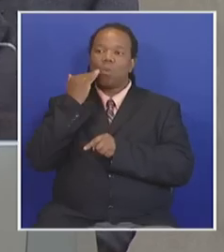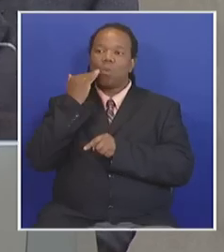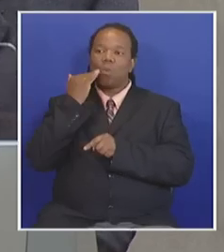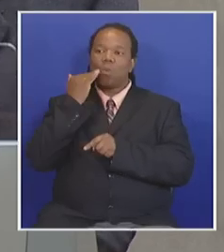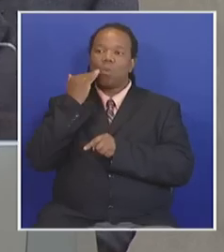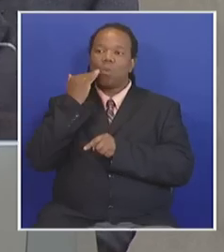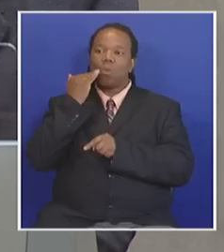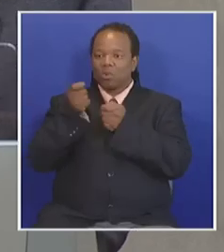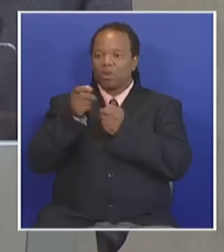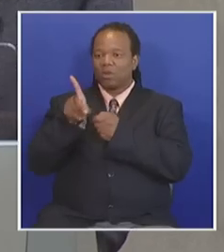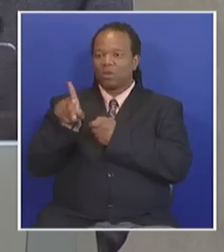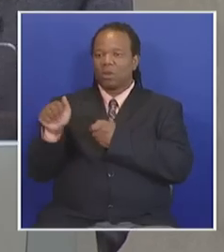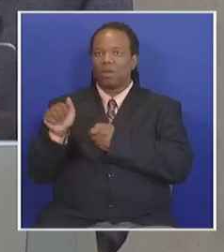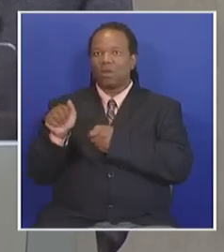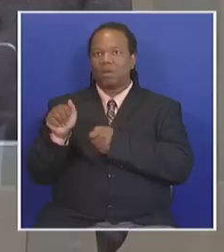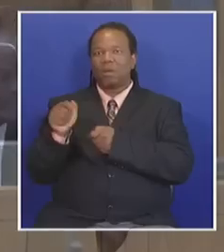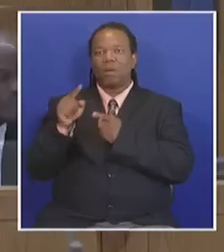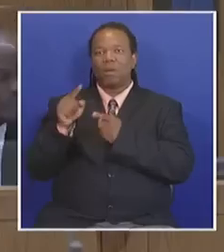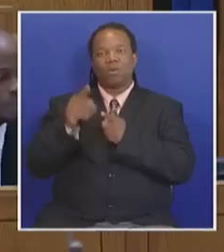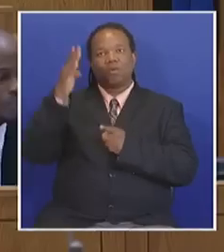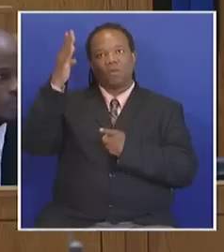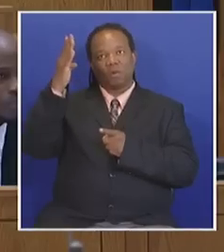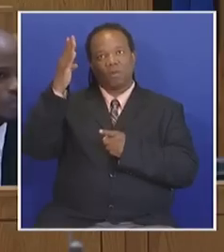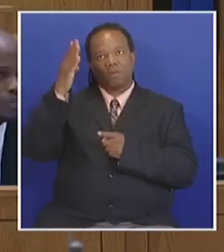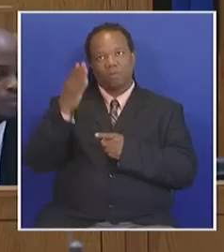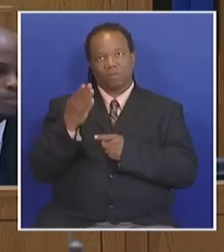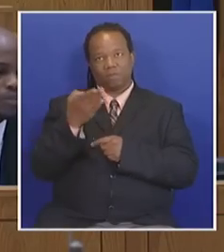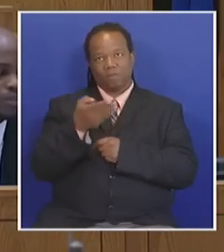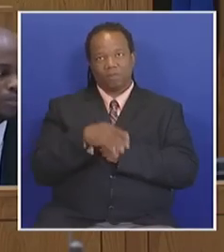Manopole, there is a point of order. Please take your seat. Honorable Essa.